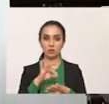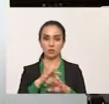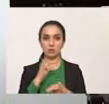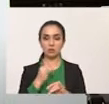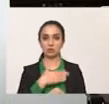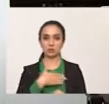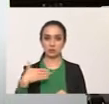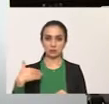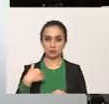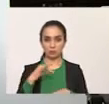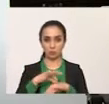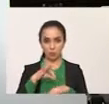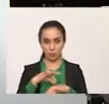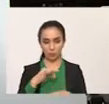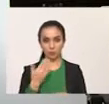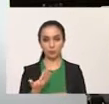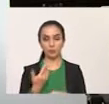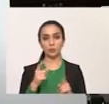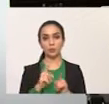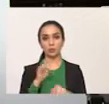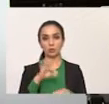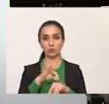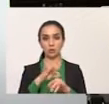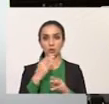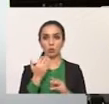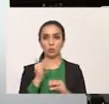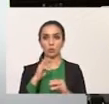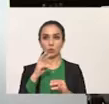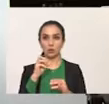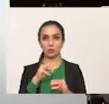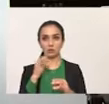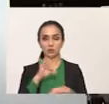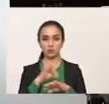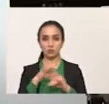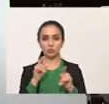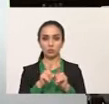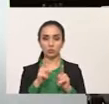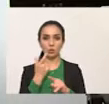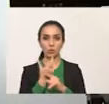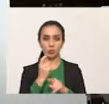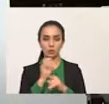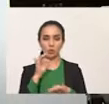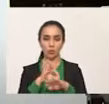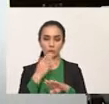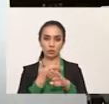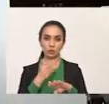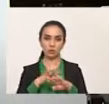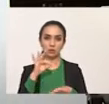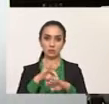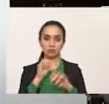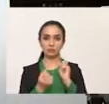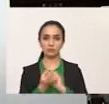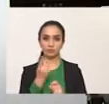sil kasalligi, ya'ni tuberkulyoz, ulat kasalligini, shunga o'xshagan juda og'ir kasalliklarni